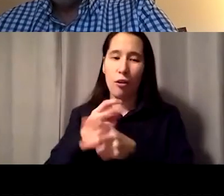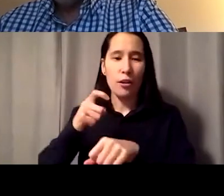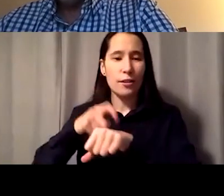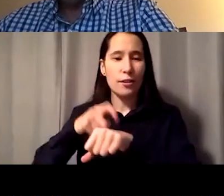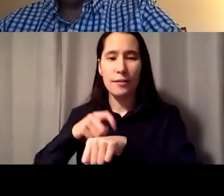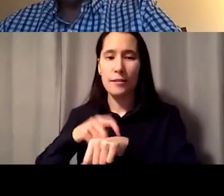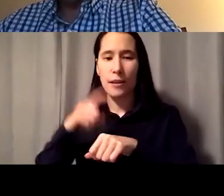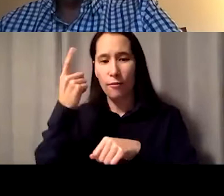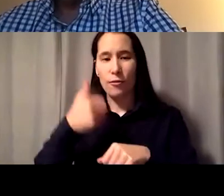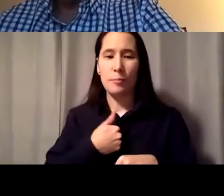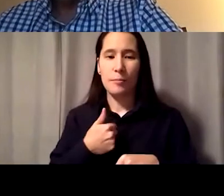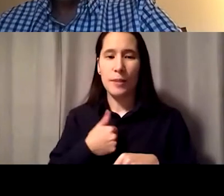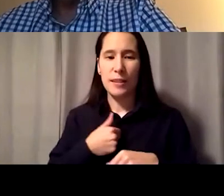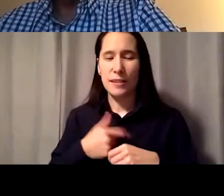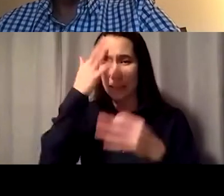forth.